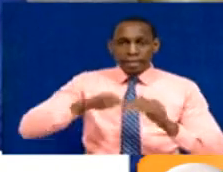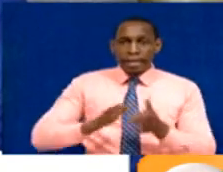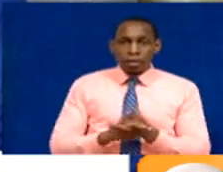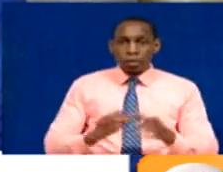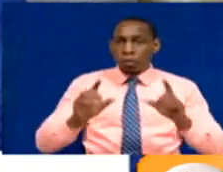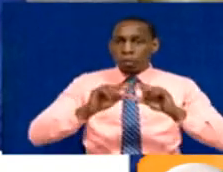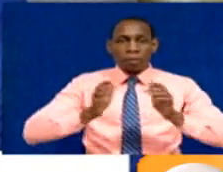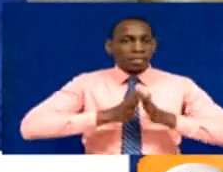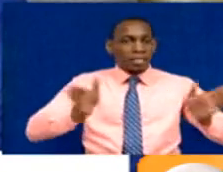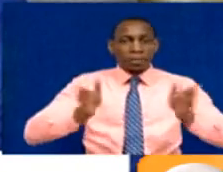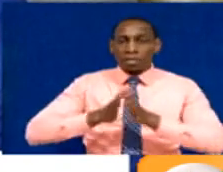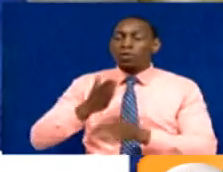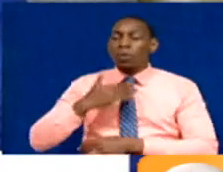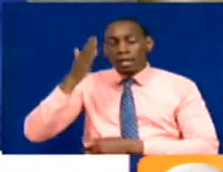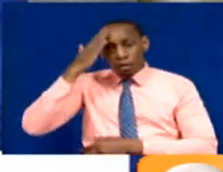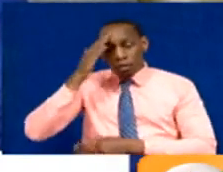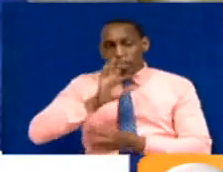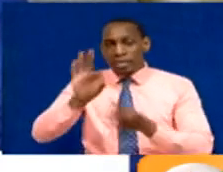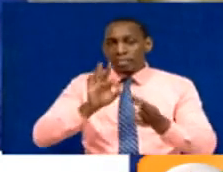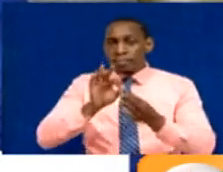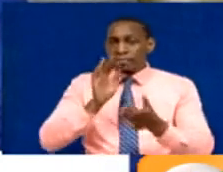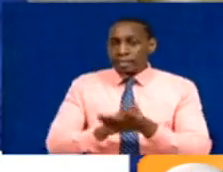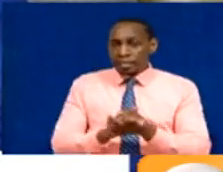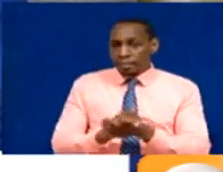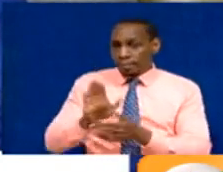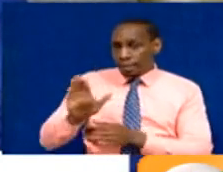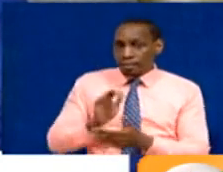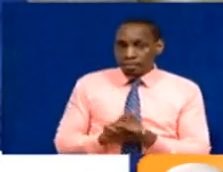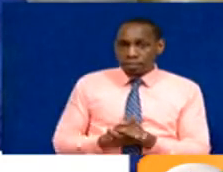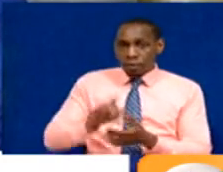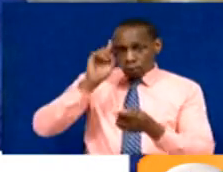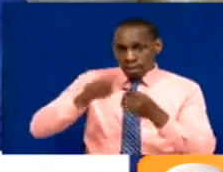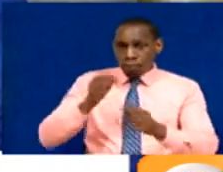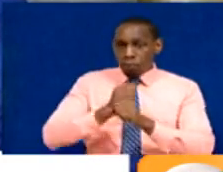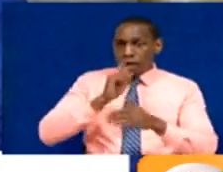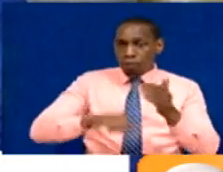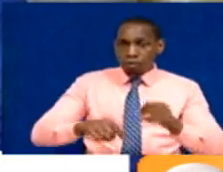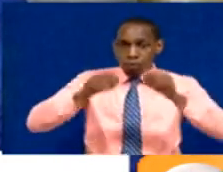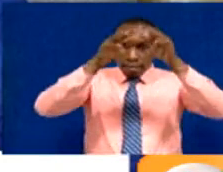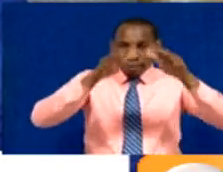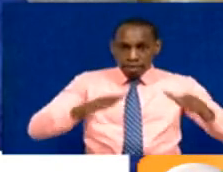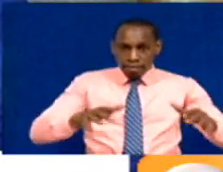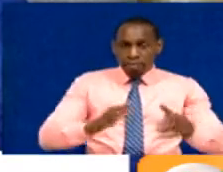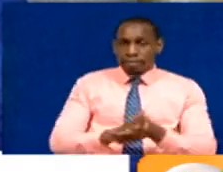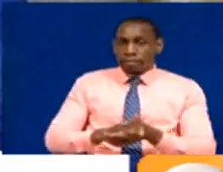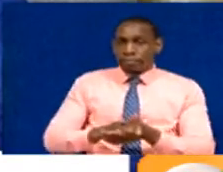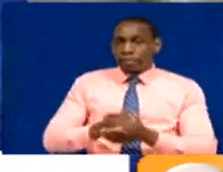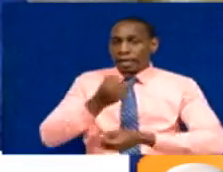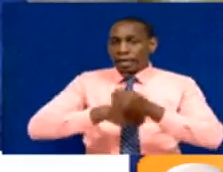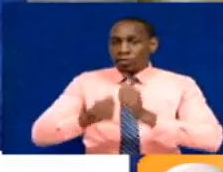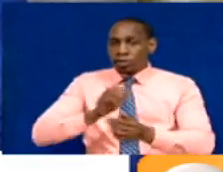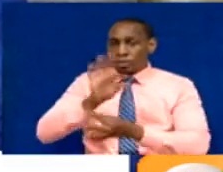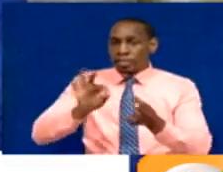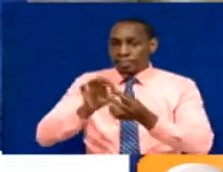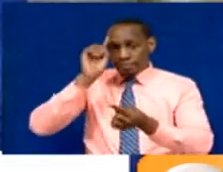to generalities. We would like to know, what specifically do they intend to do on devolution? What specifically do